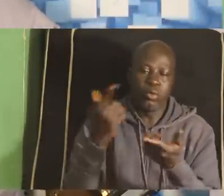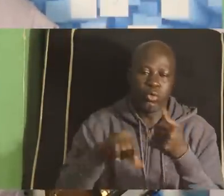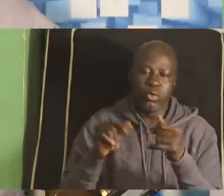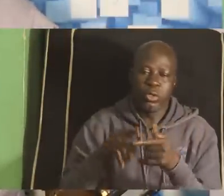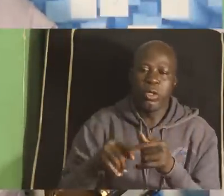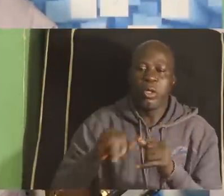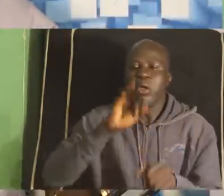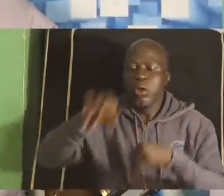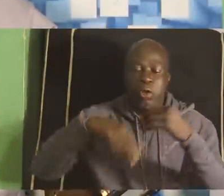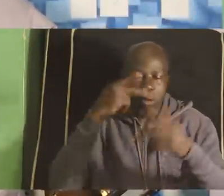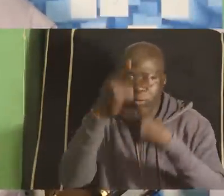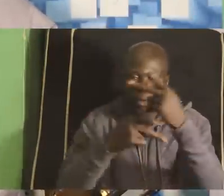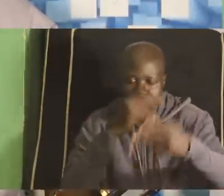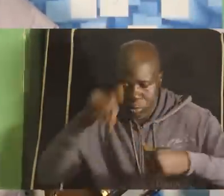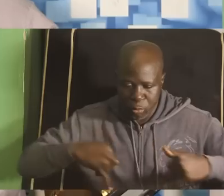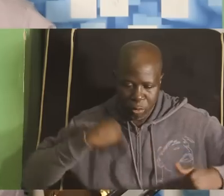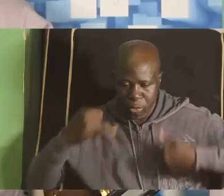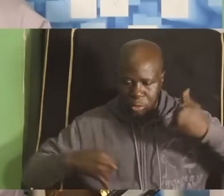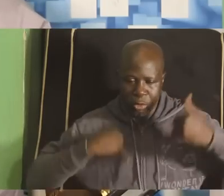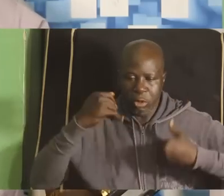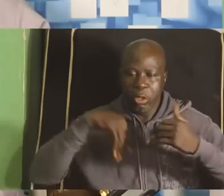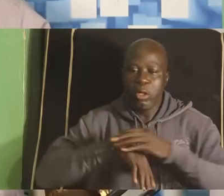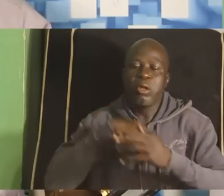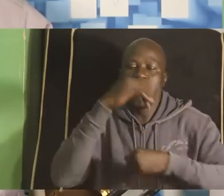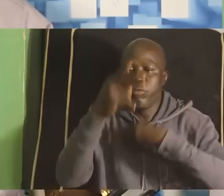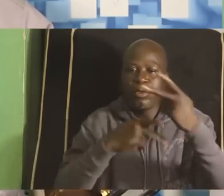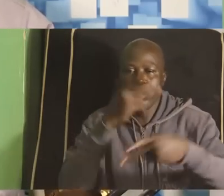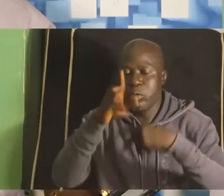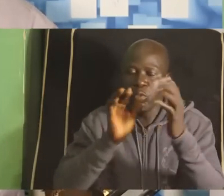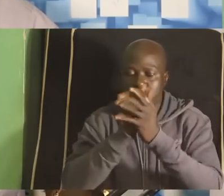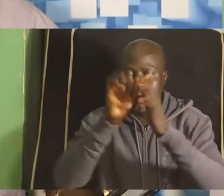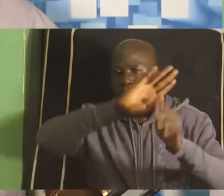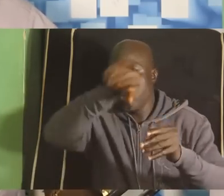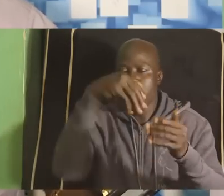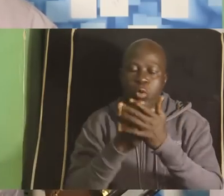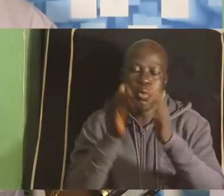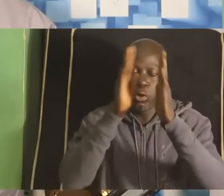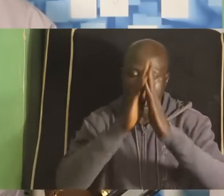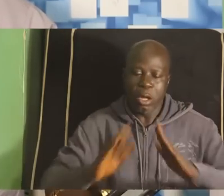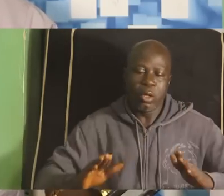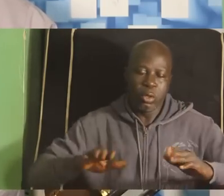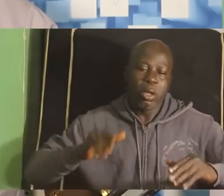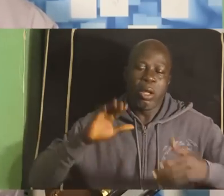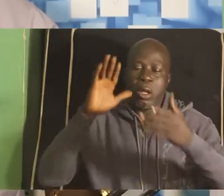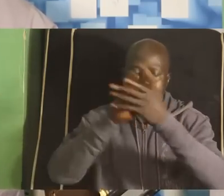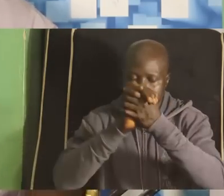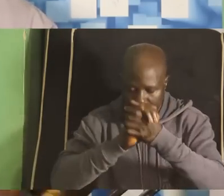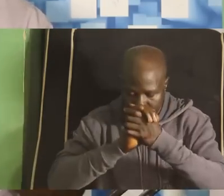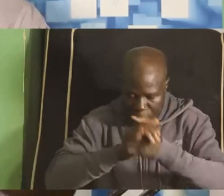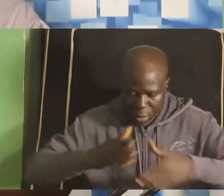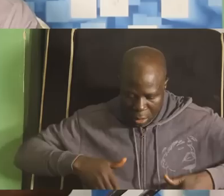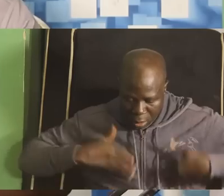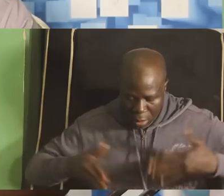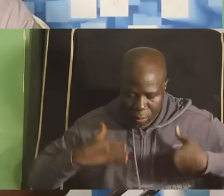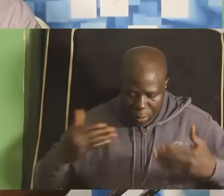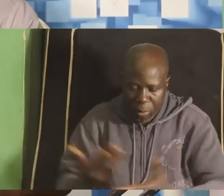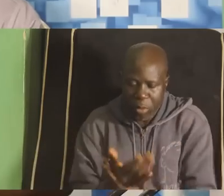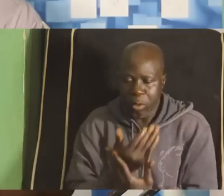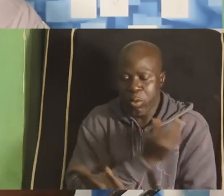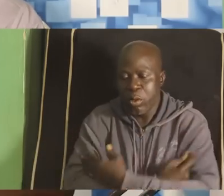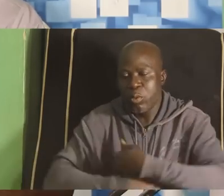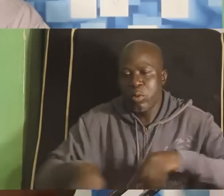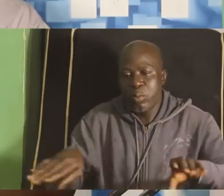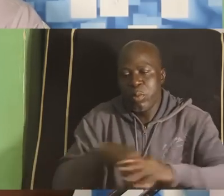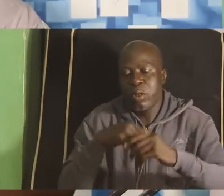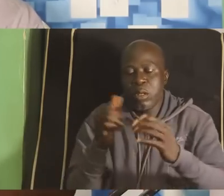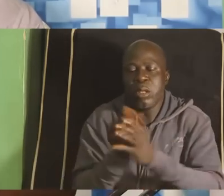battle of failure o pende bawo amen you fi pele re wo amen happy birthday and happy wedding